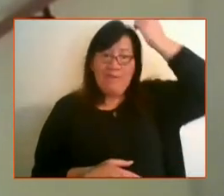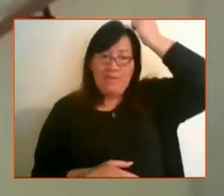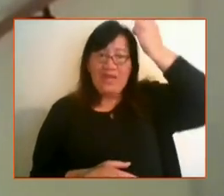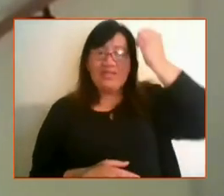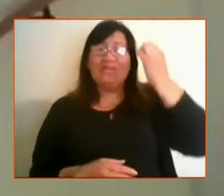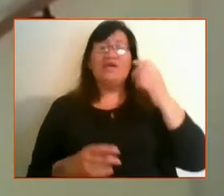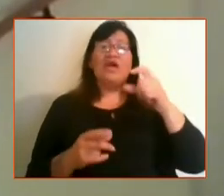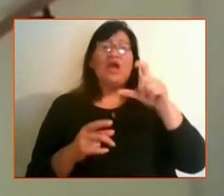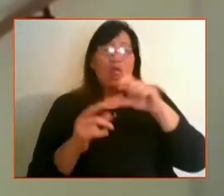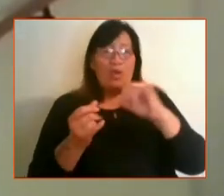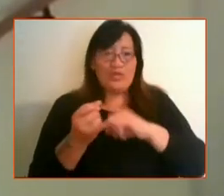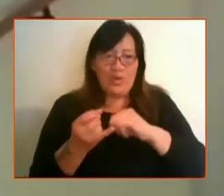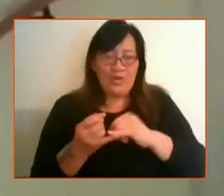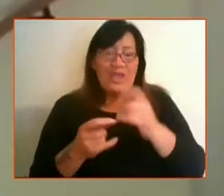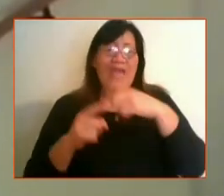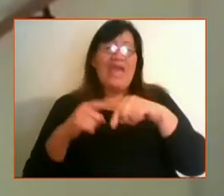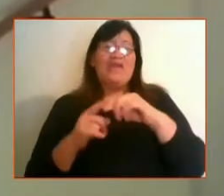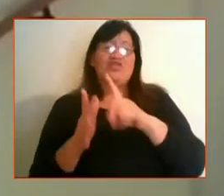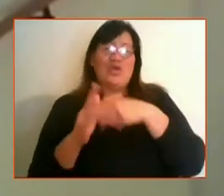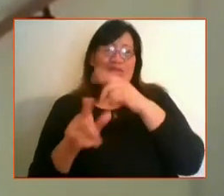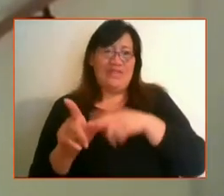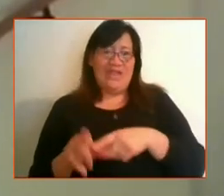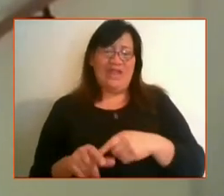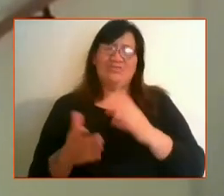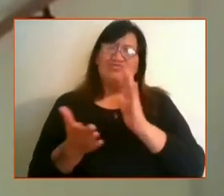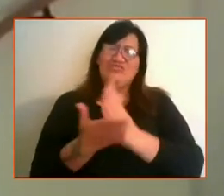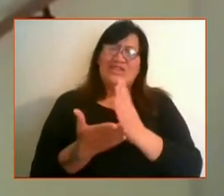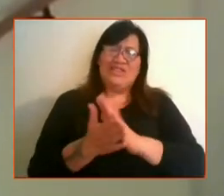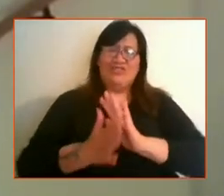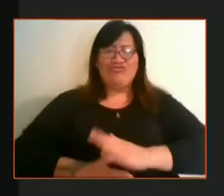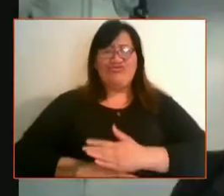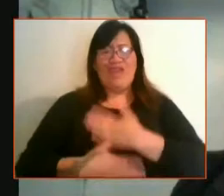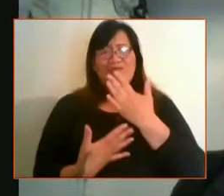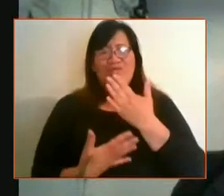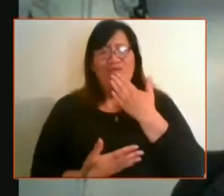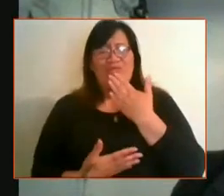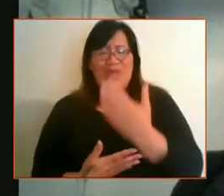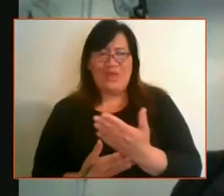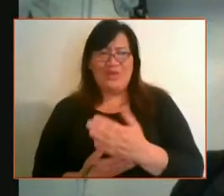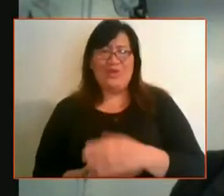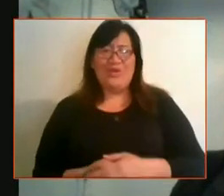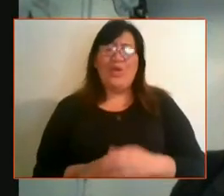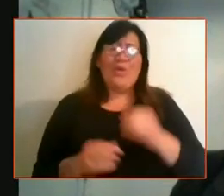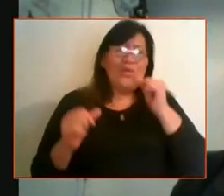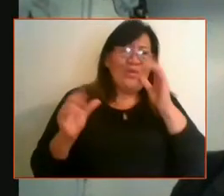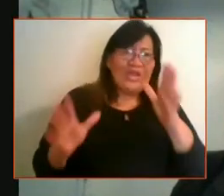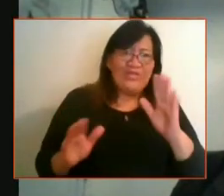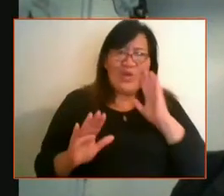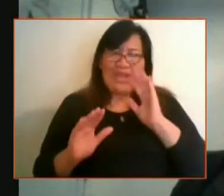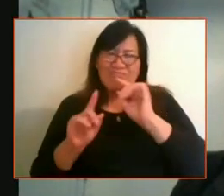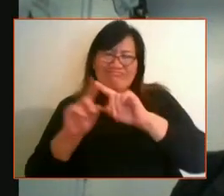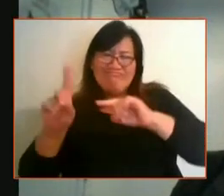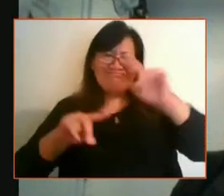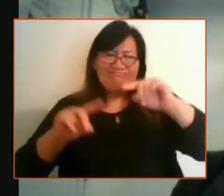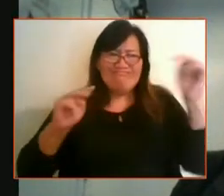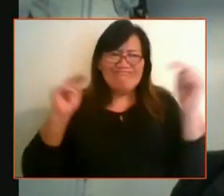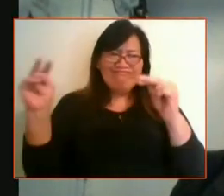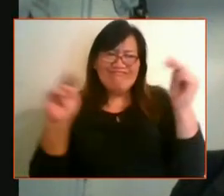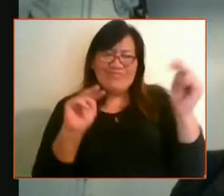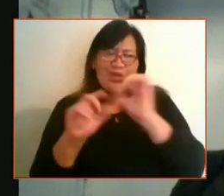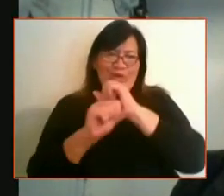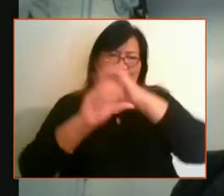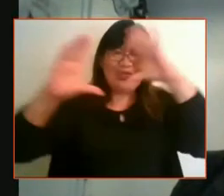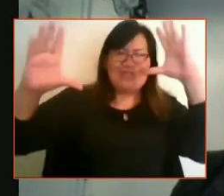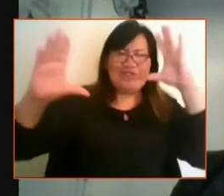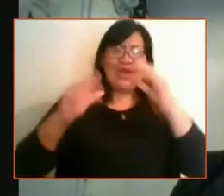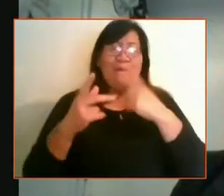Chlöe Swarbrick and Jonathan Young. We're really grateful that you're here tonight. Wonderful to hear your views, to hear your vision. We're looking forward,